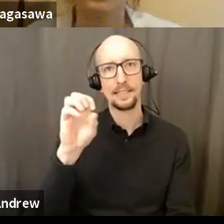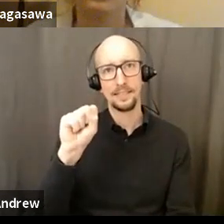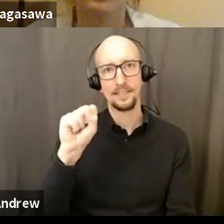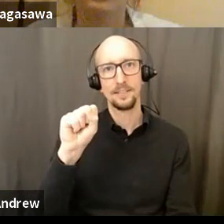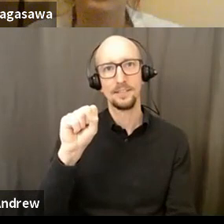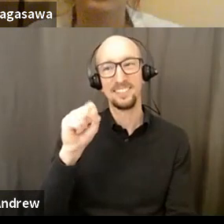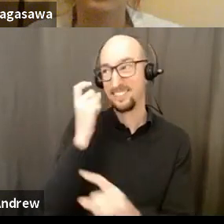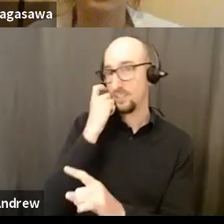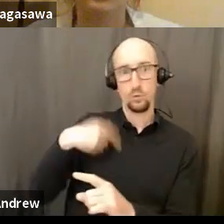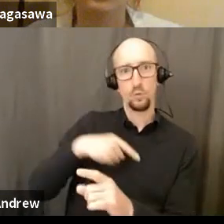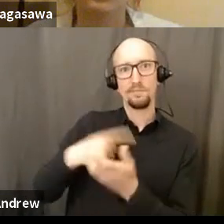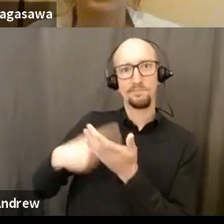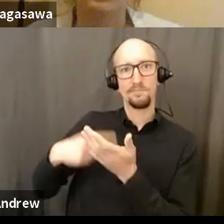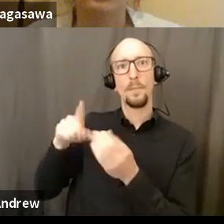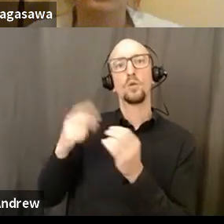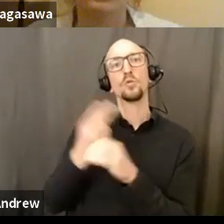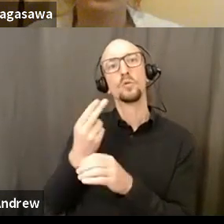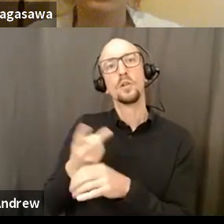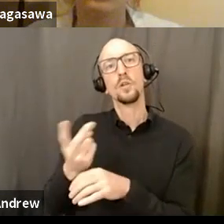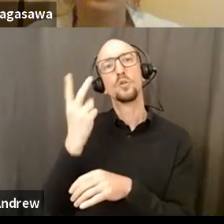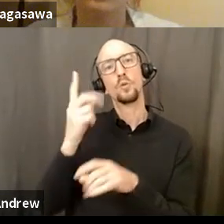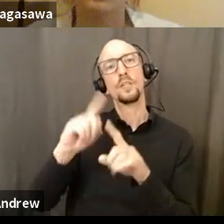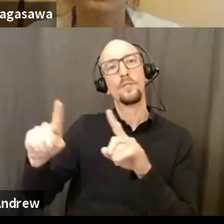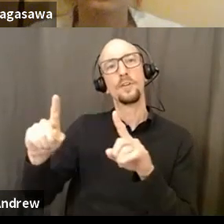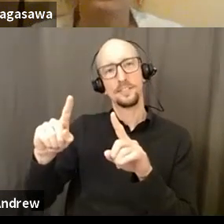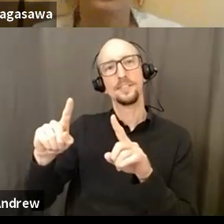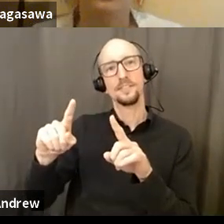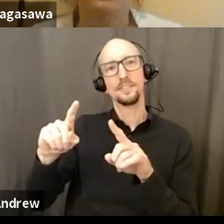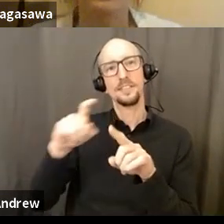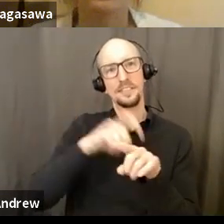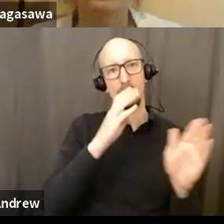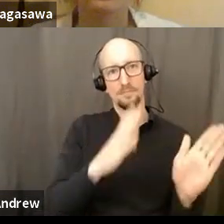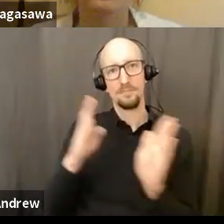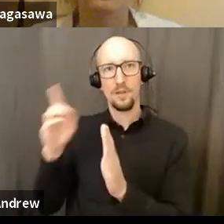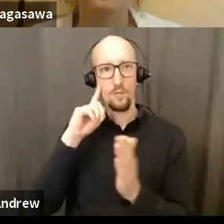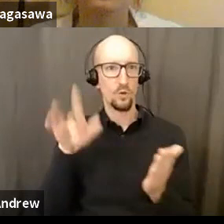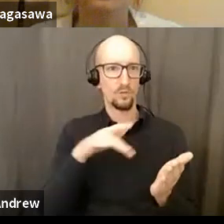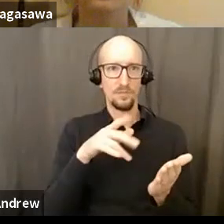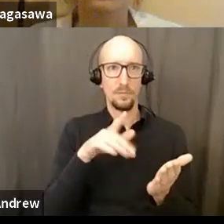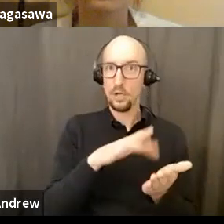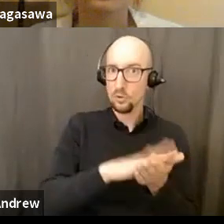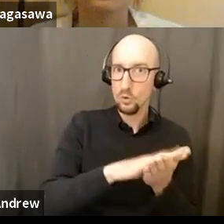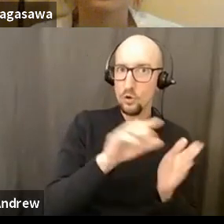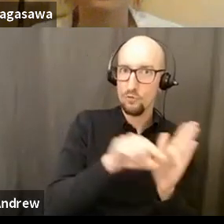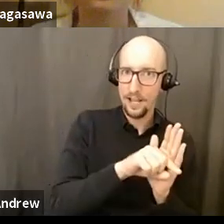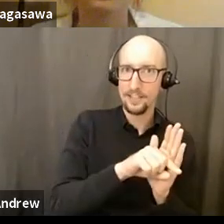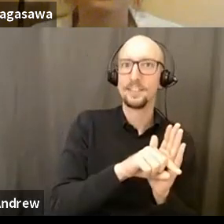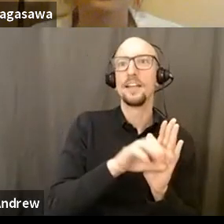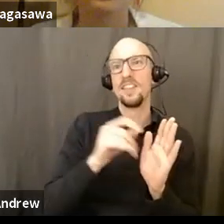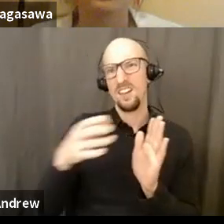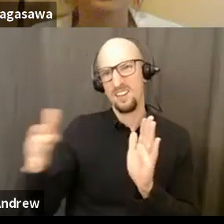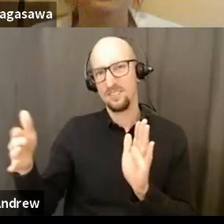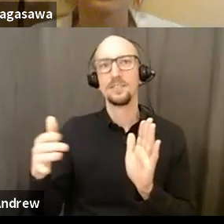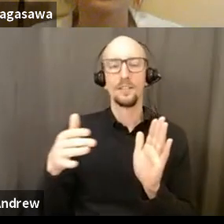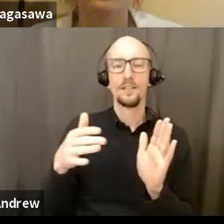respect to the use of middle school grades. And perhaps the first phase